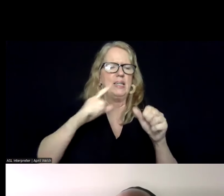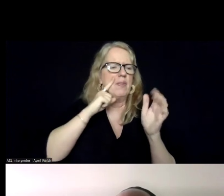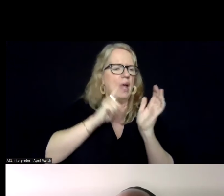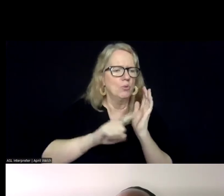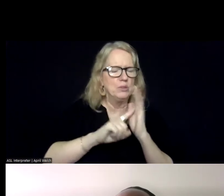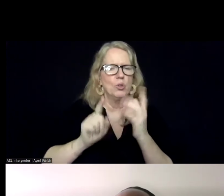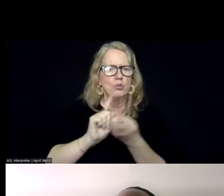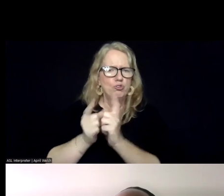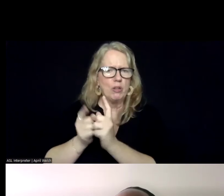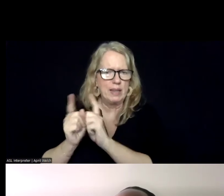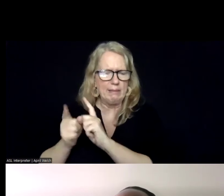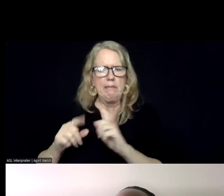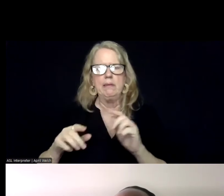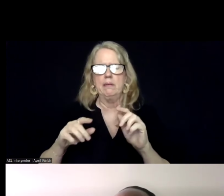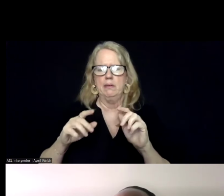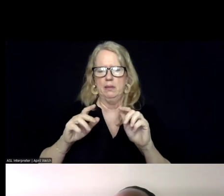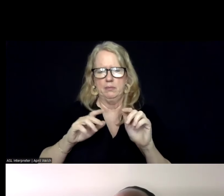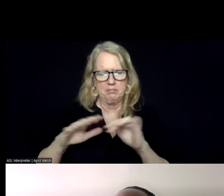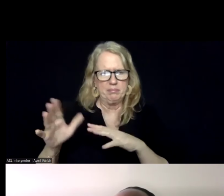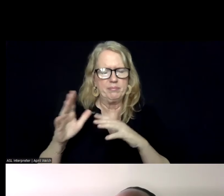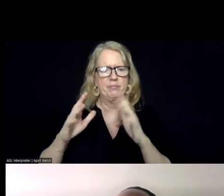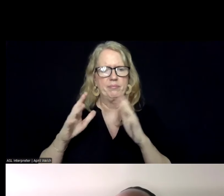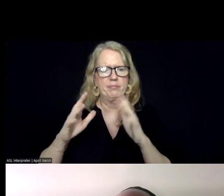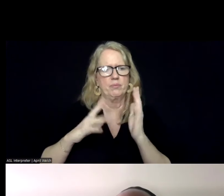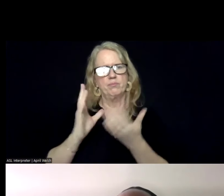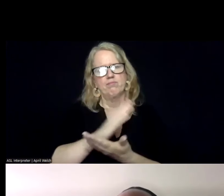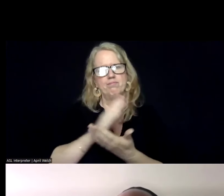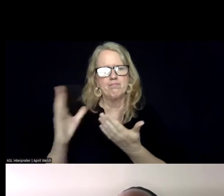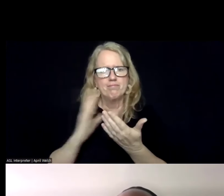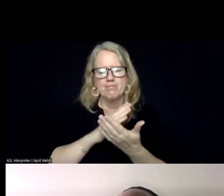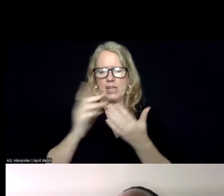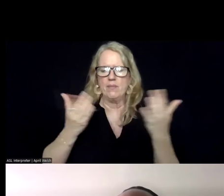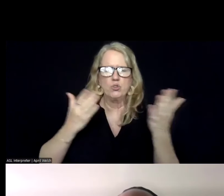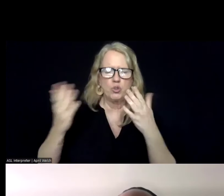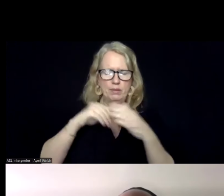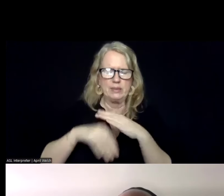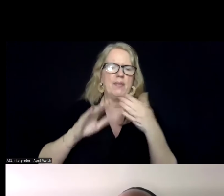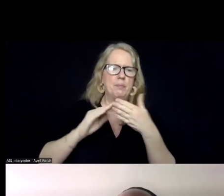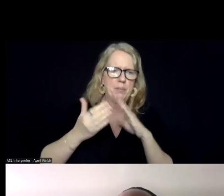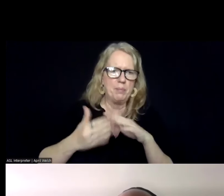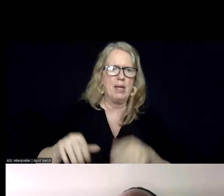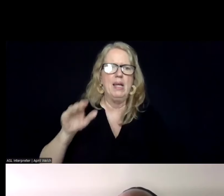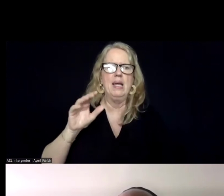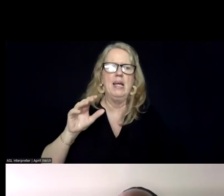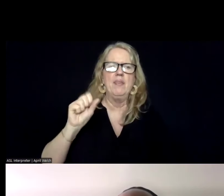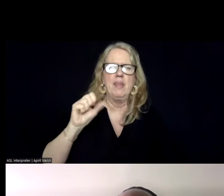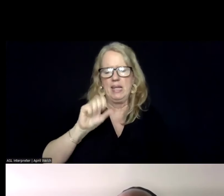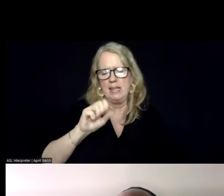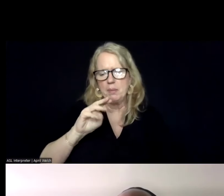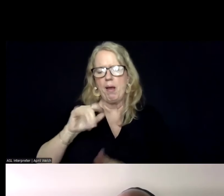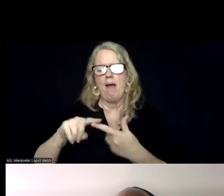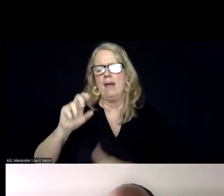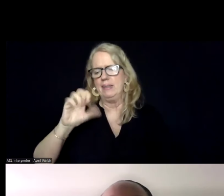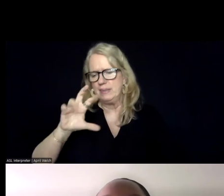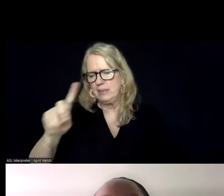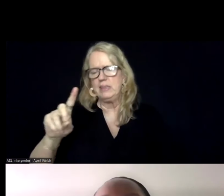to the breadth of services in the community. CCBHCs, et cetera, are all really important.